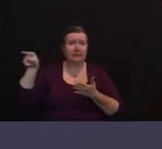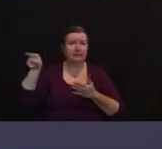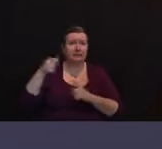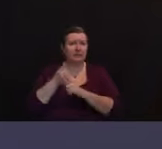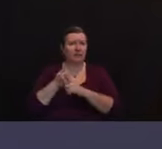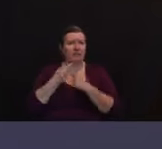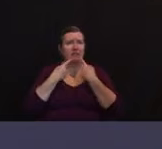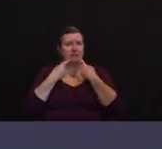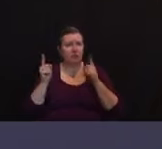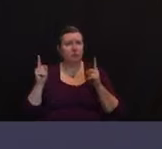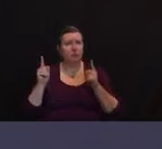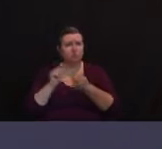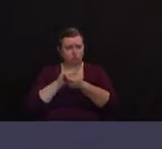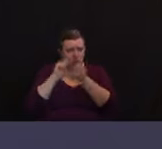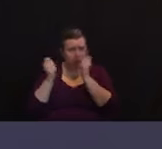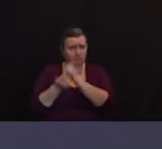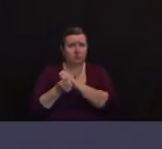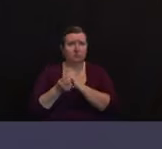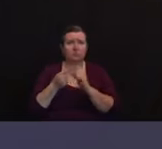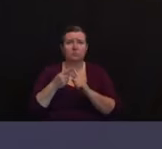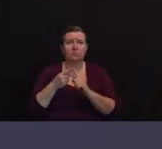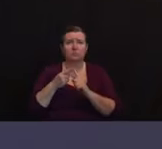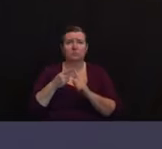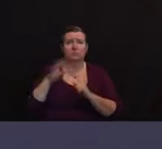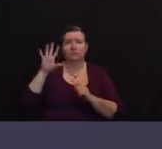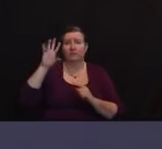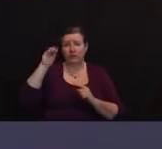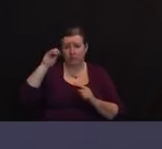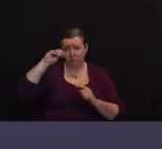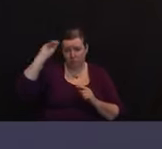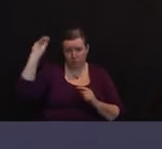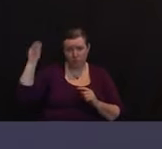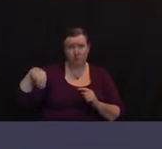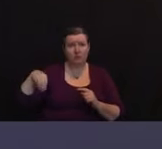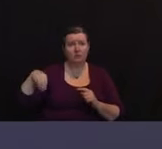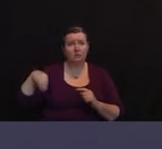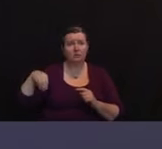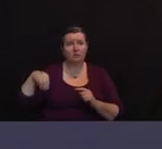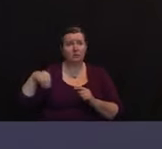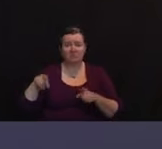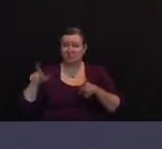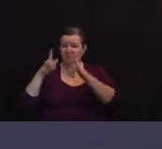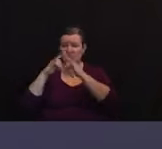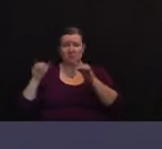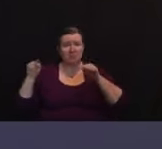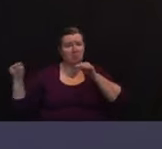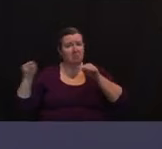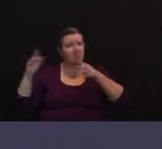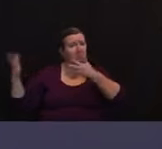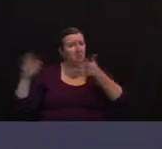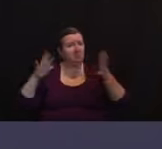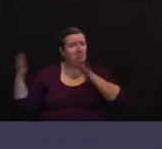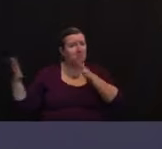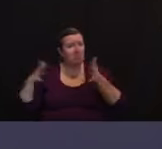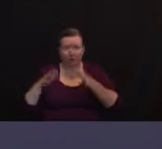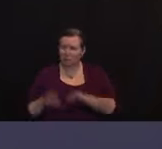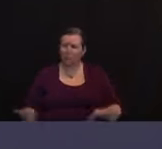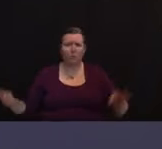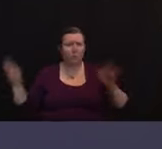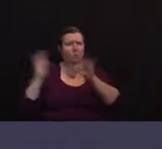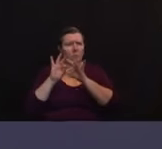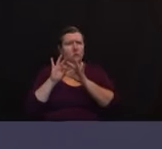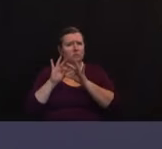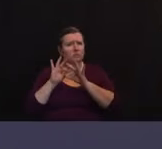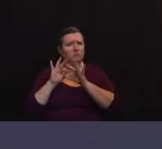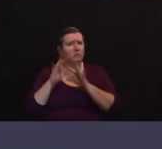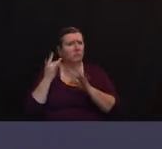50% on the same timing, and that is one that does matter because of the density of the population